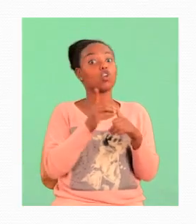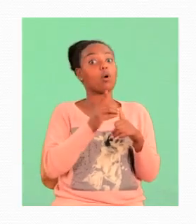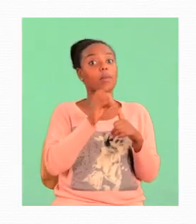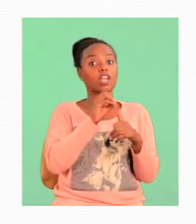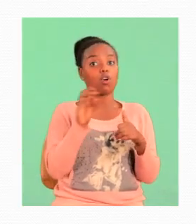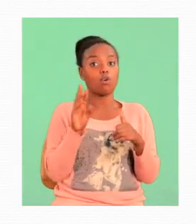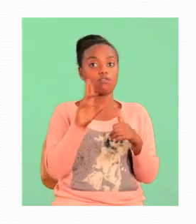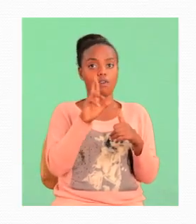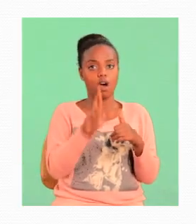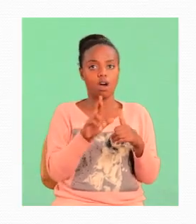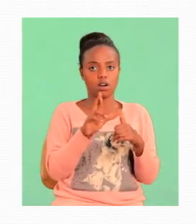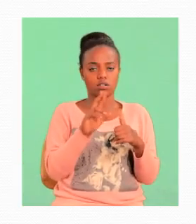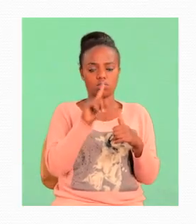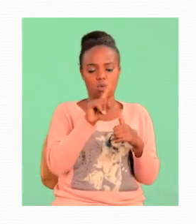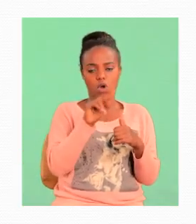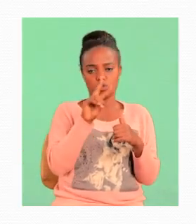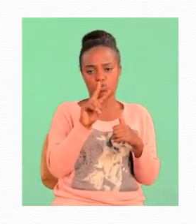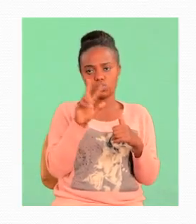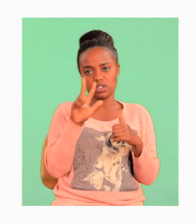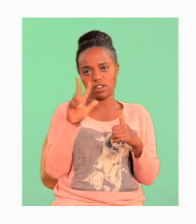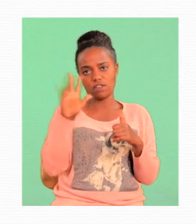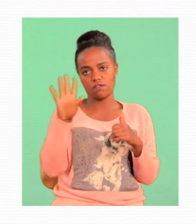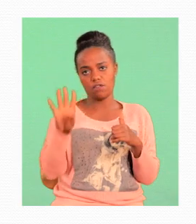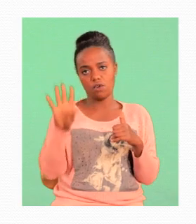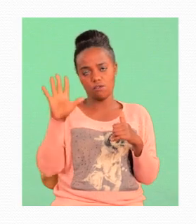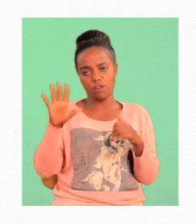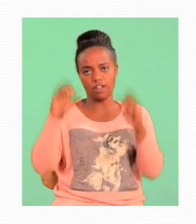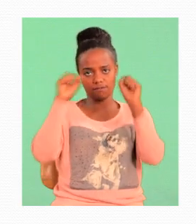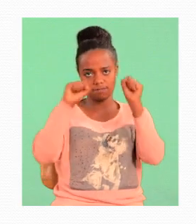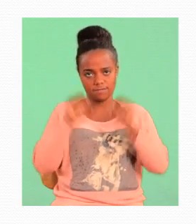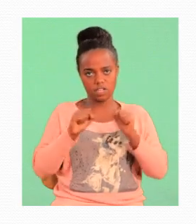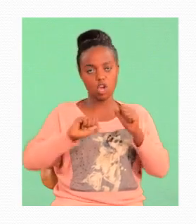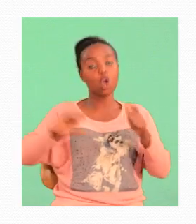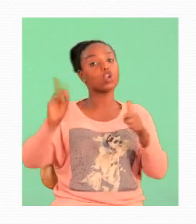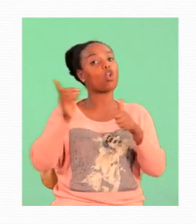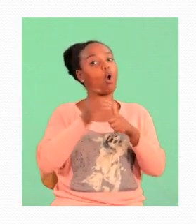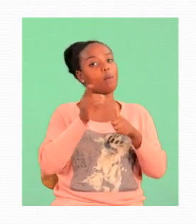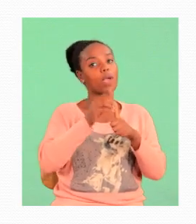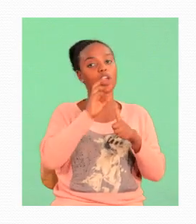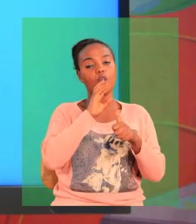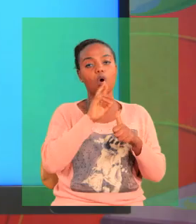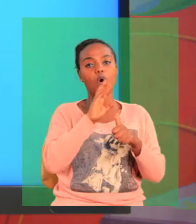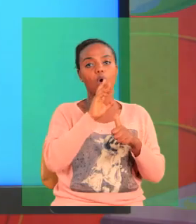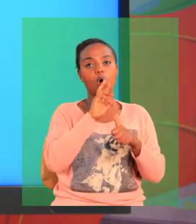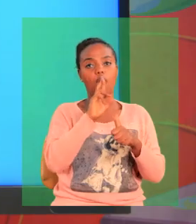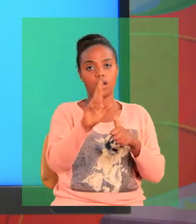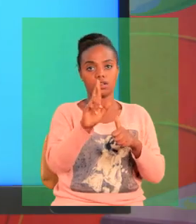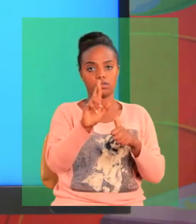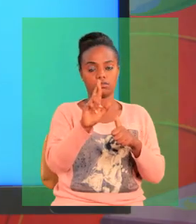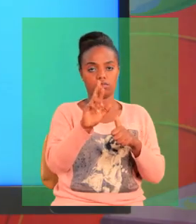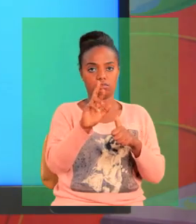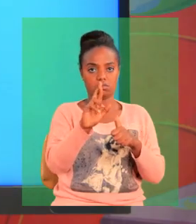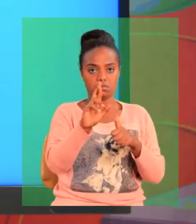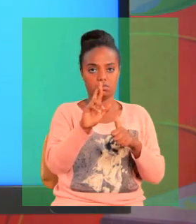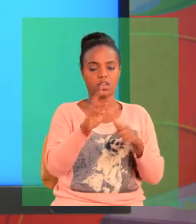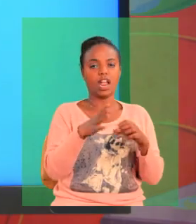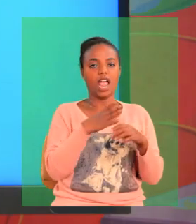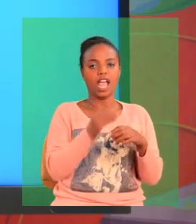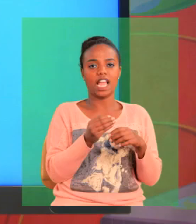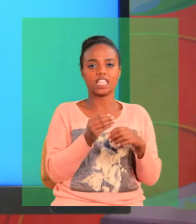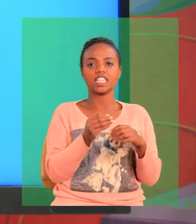1, 2, 3, 4, and 5. These are the domain of R.